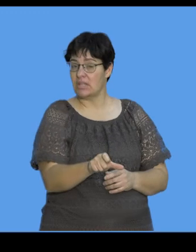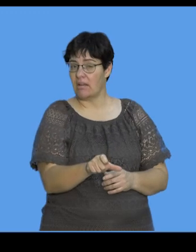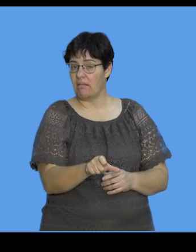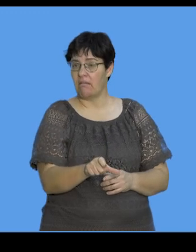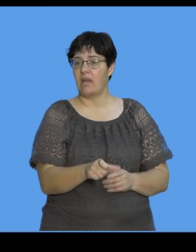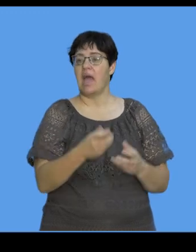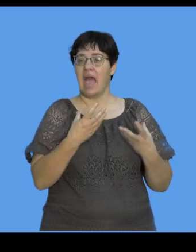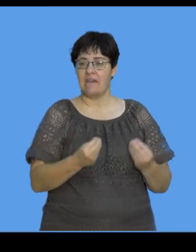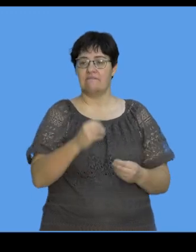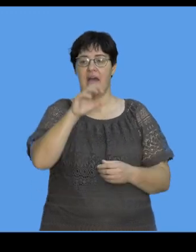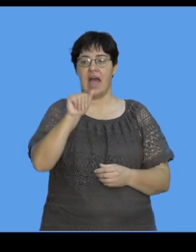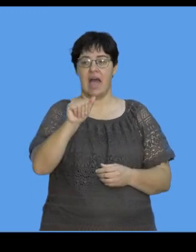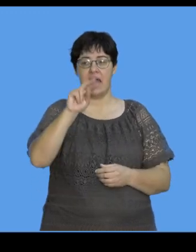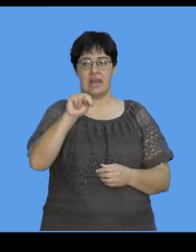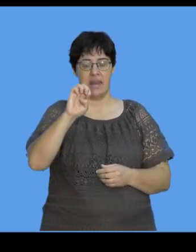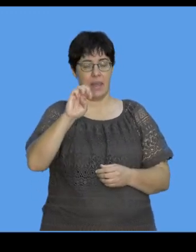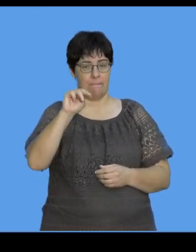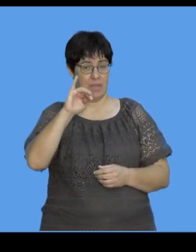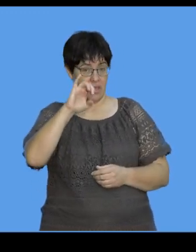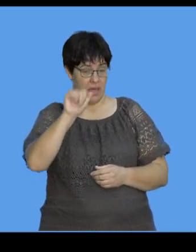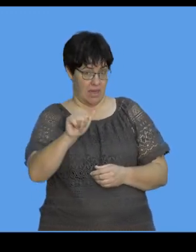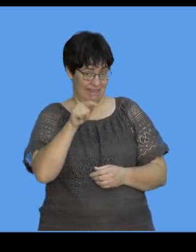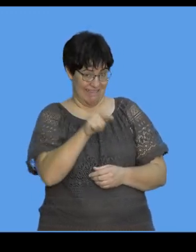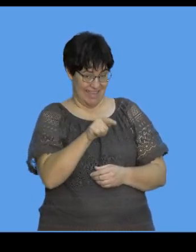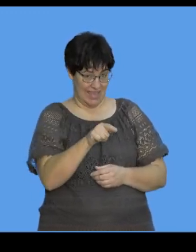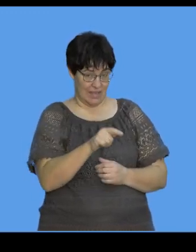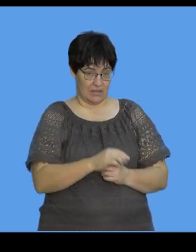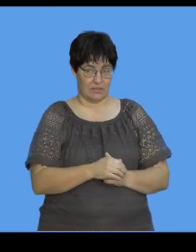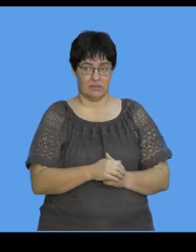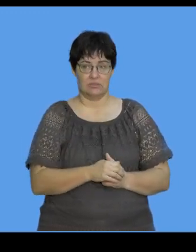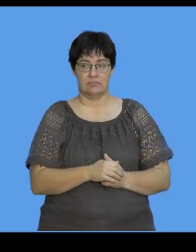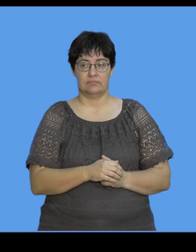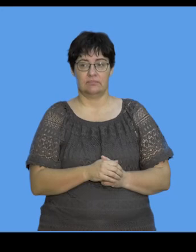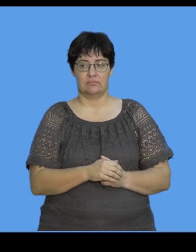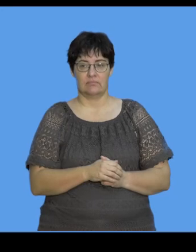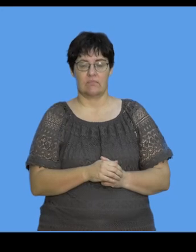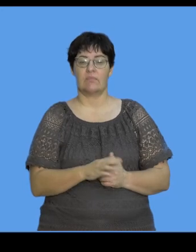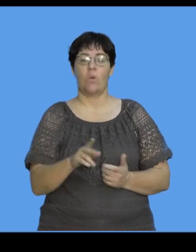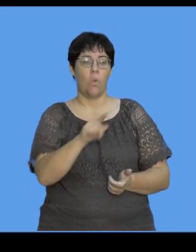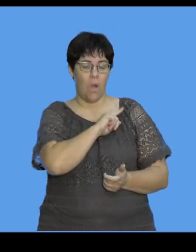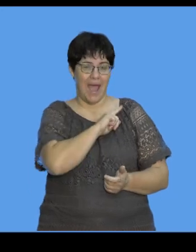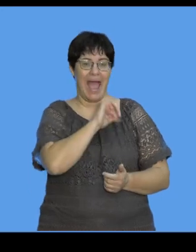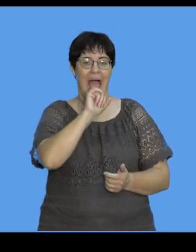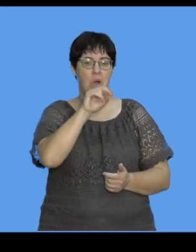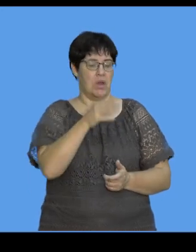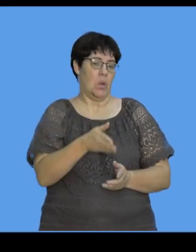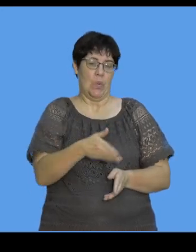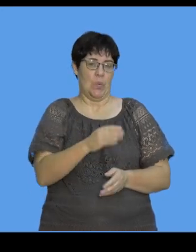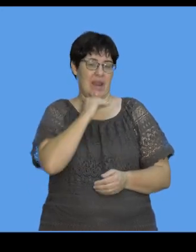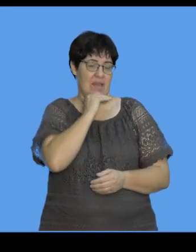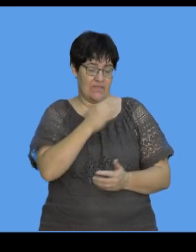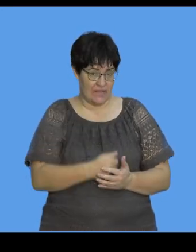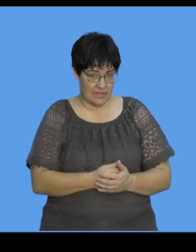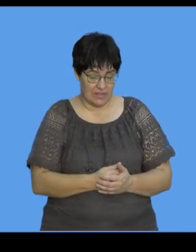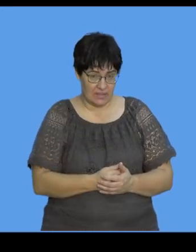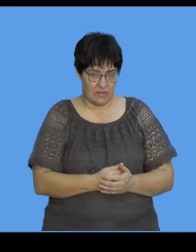from anemia, right, anemia, I'm going to give you a hint, it's a lack of iron. Which of